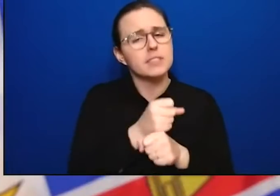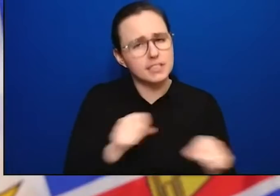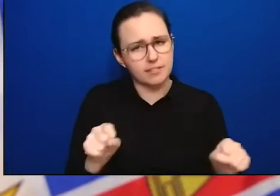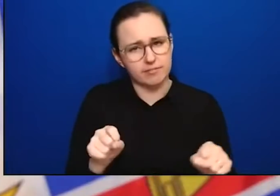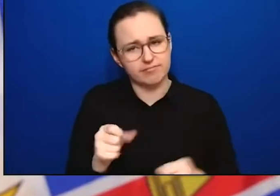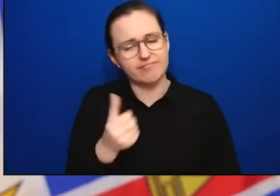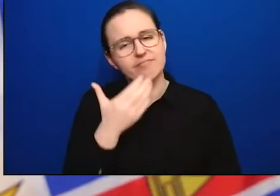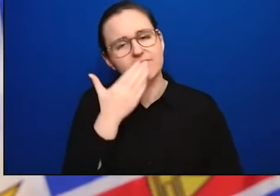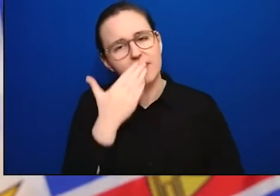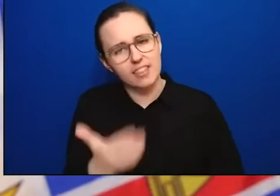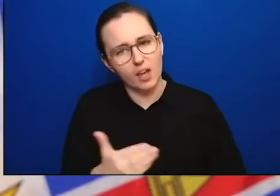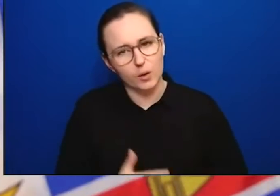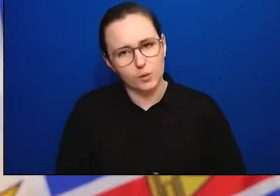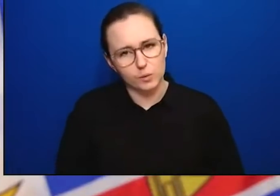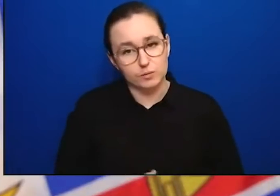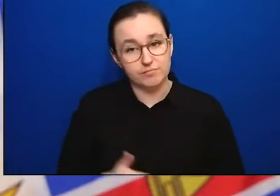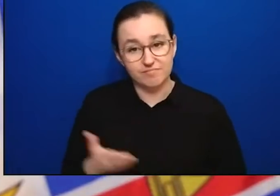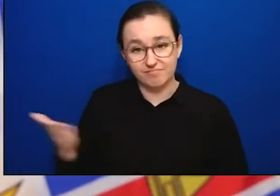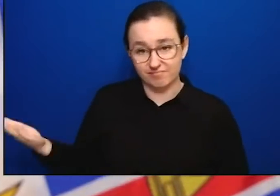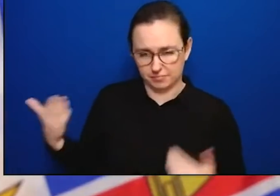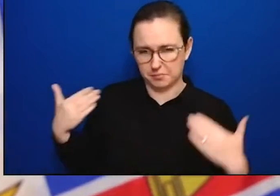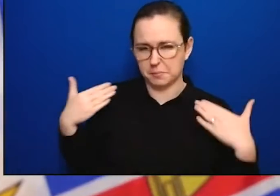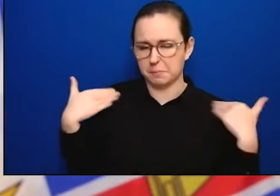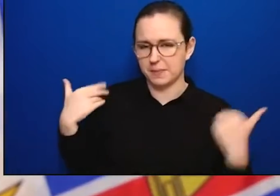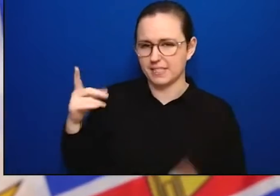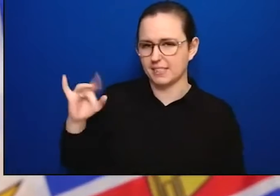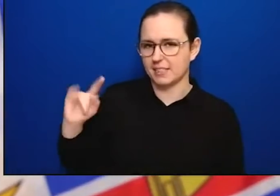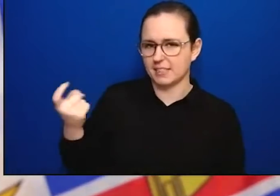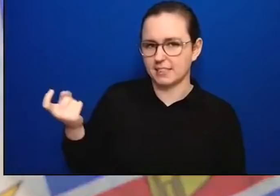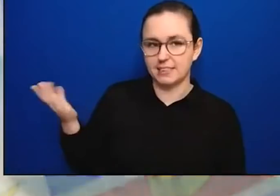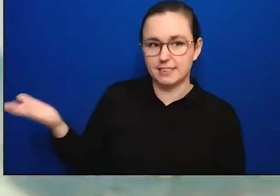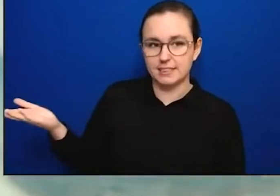being calm and being safe. Thank you.